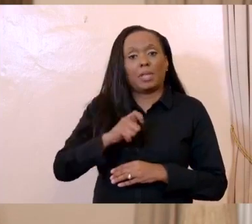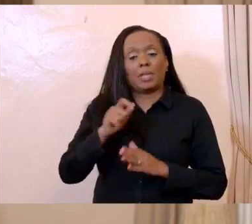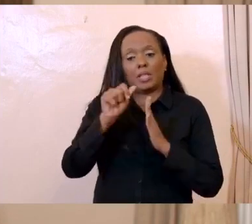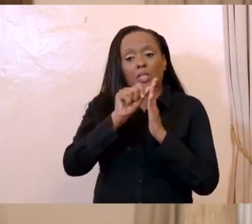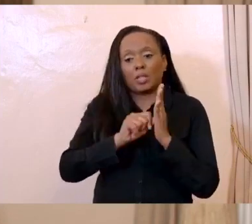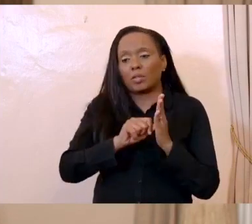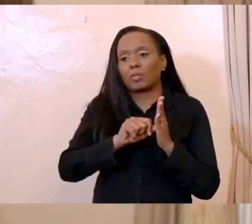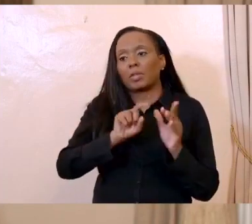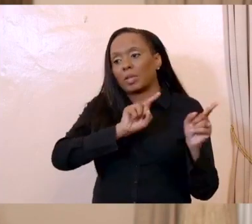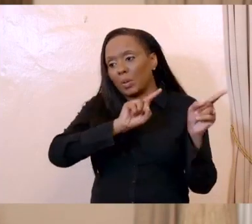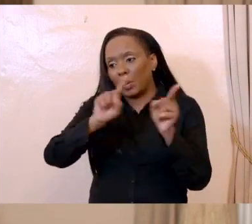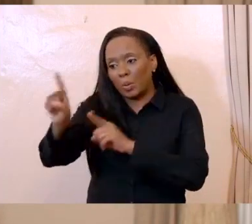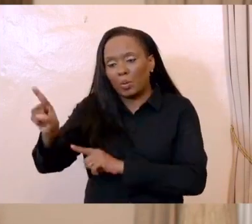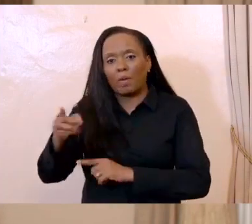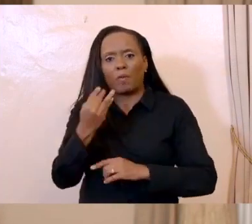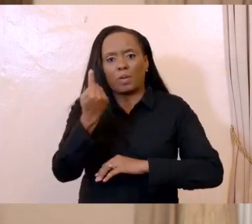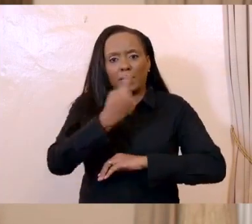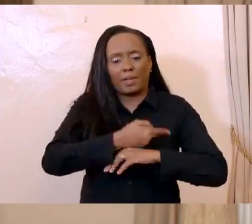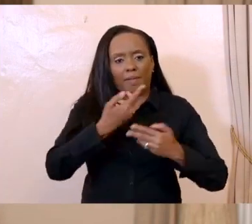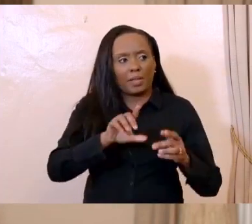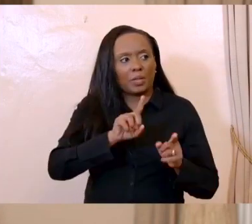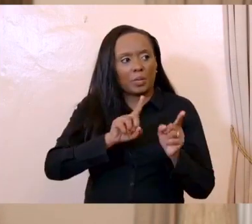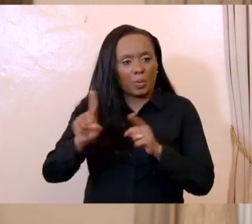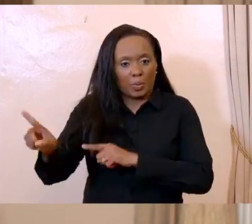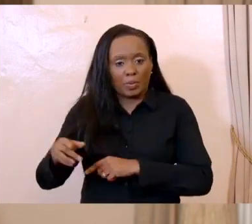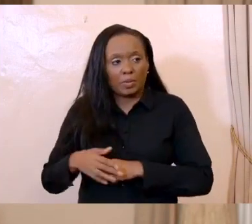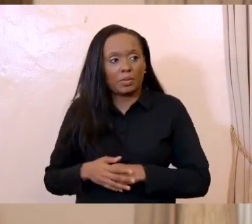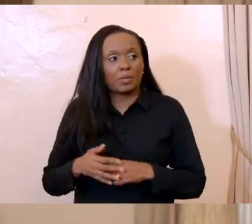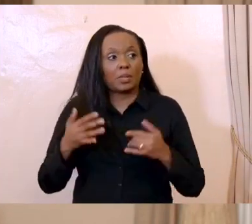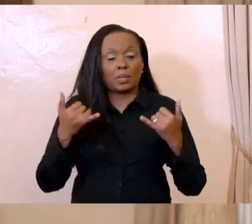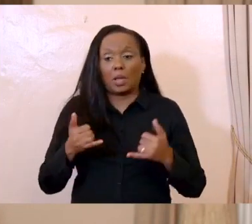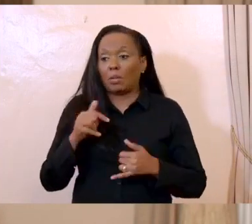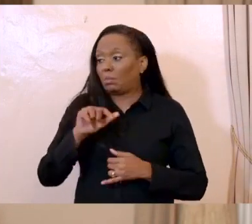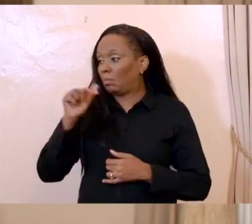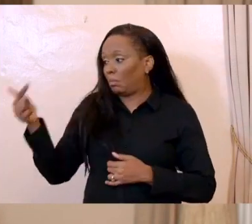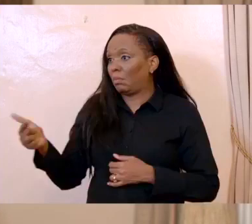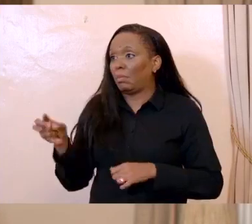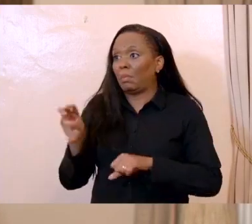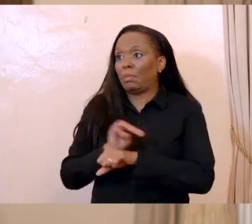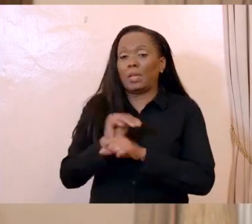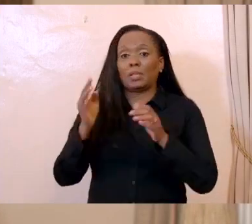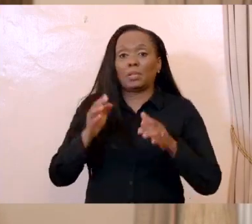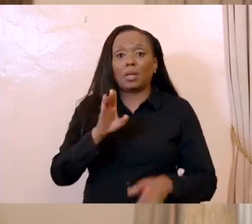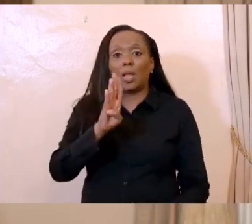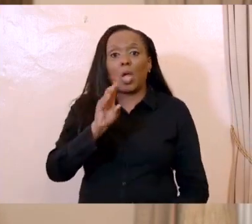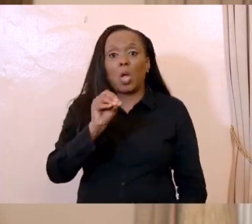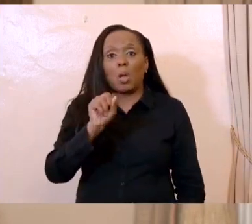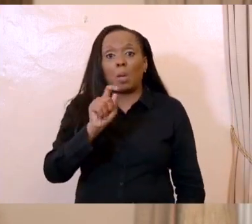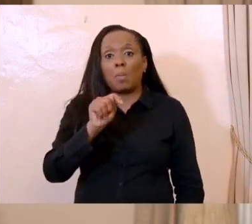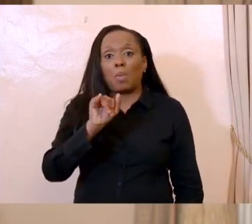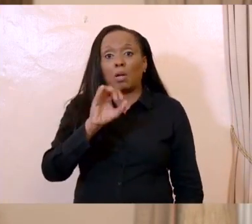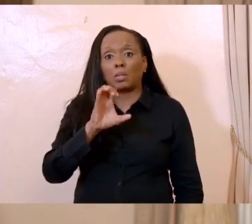intervention. I would now hand over to Minister Bostic regarding the backlog.